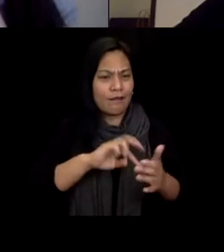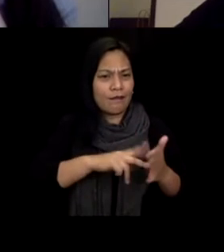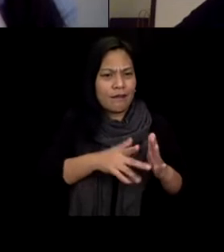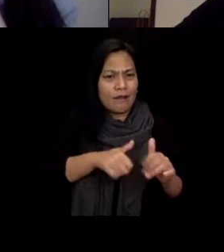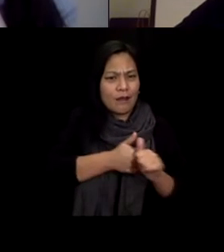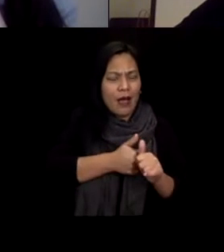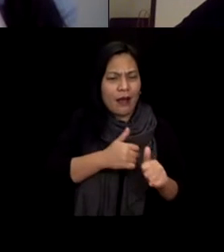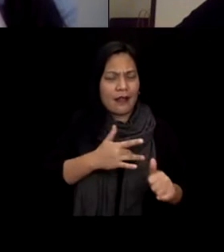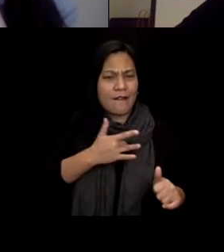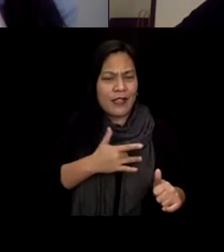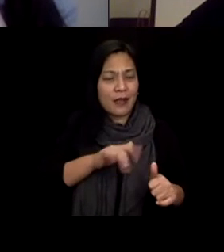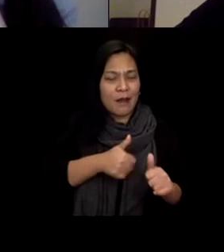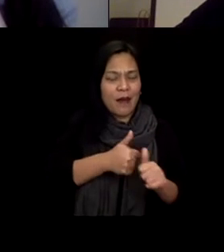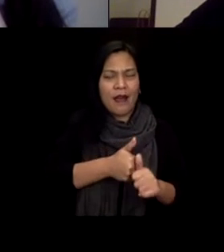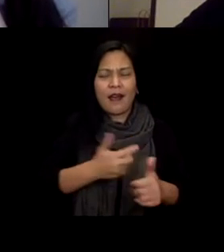you can resist